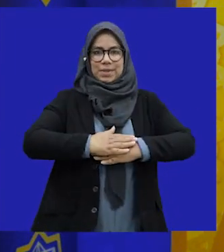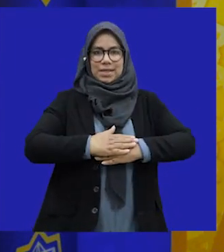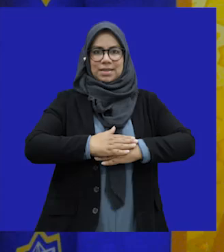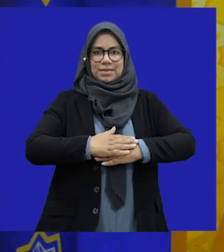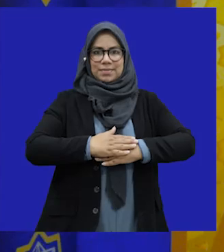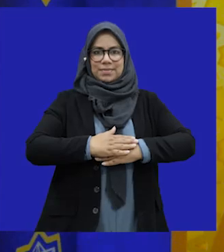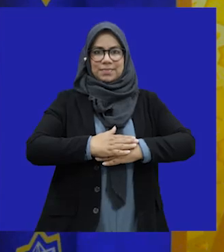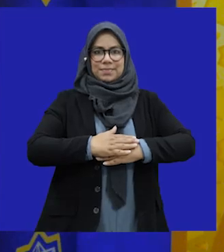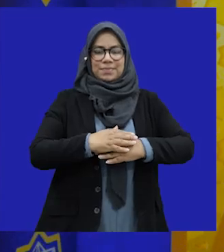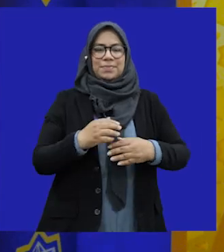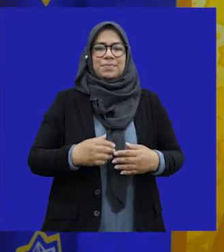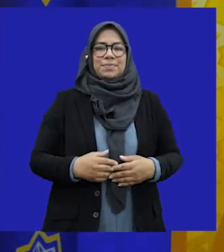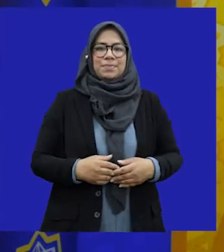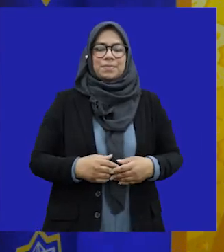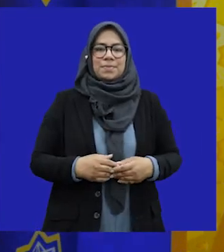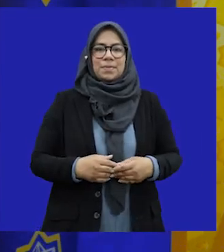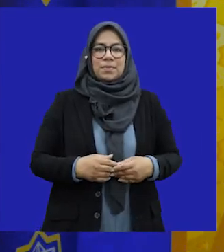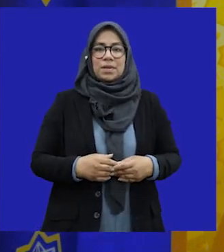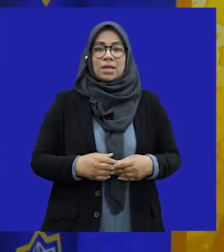their lifetime.